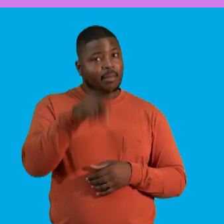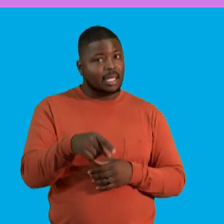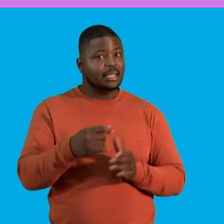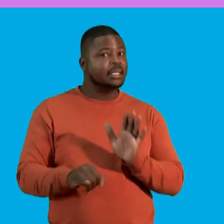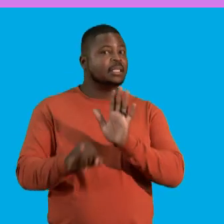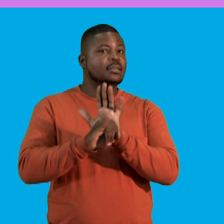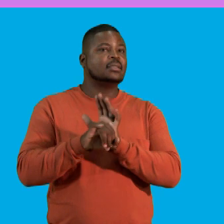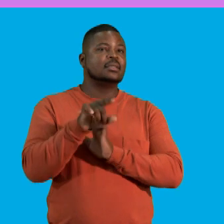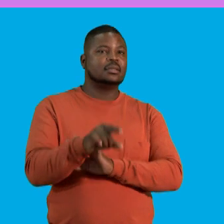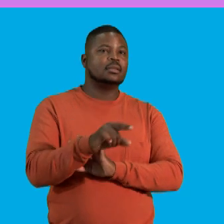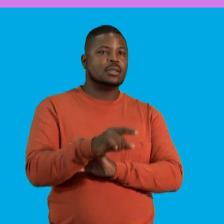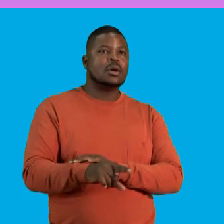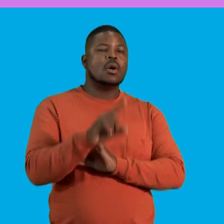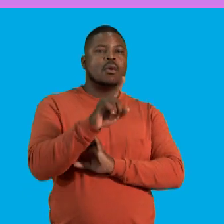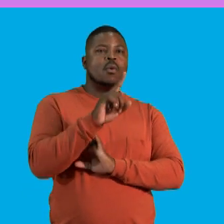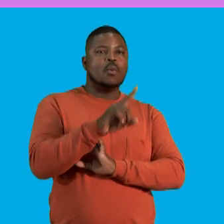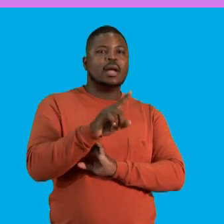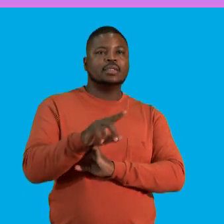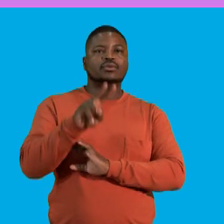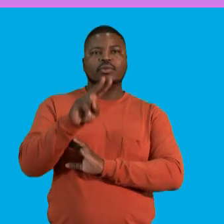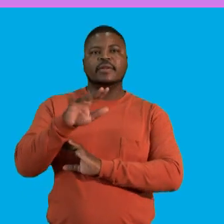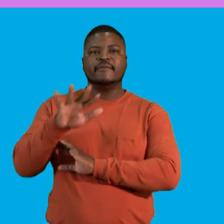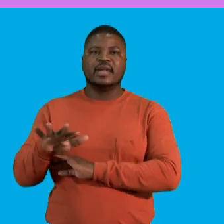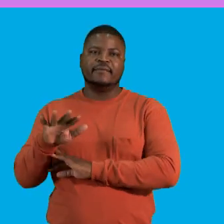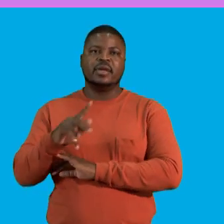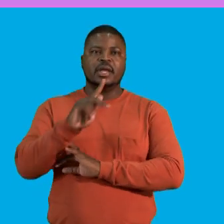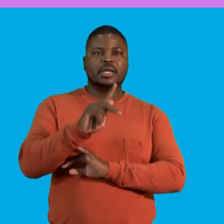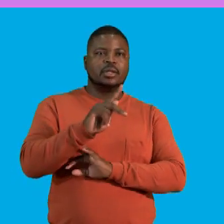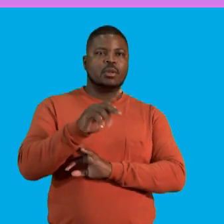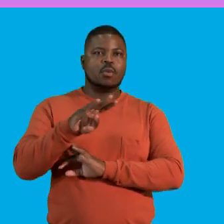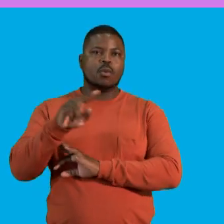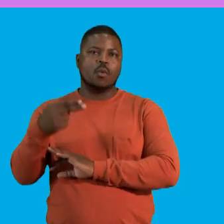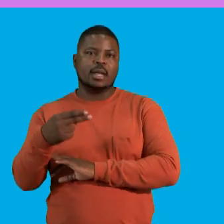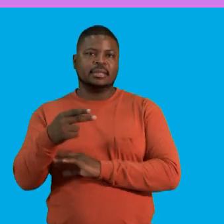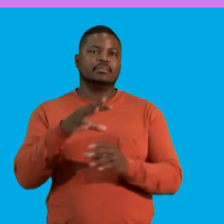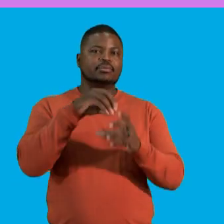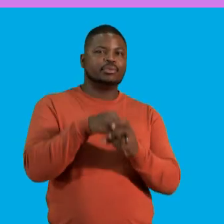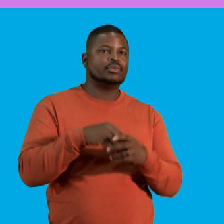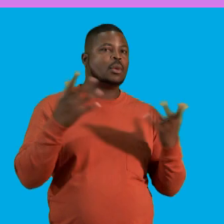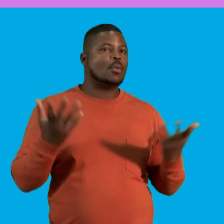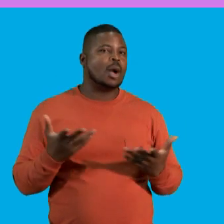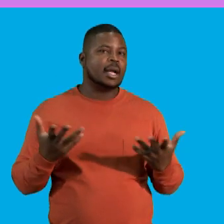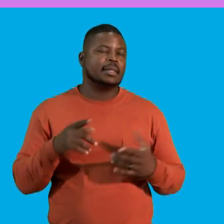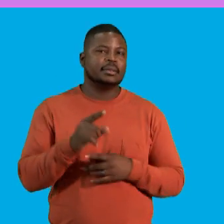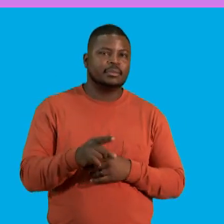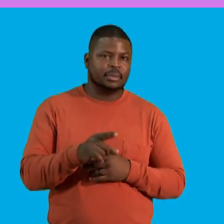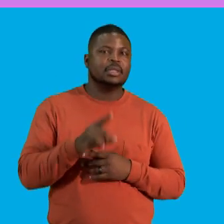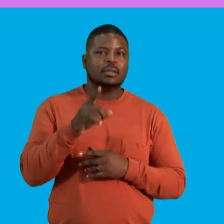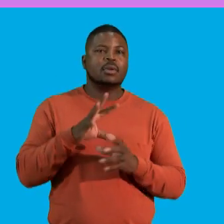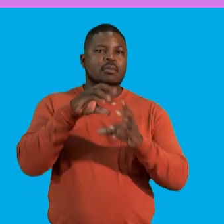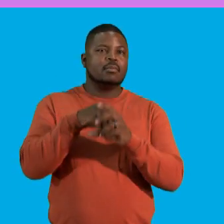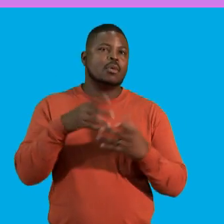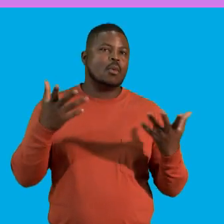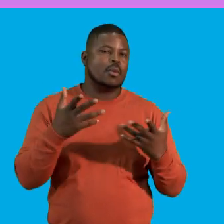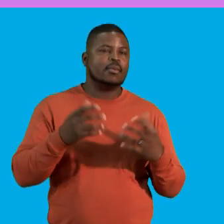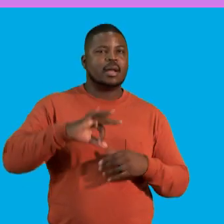identify where does our 125 kilowatts fall. If this was the first, second, and third categories, so it will